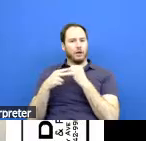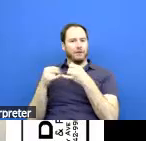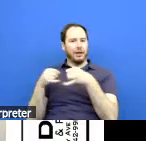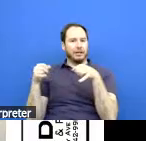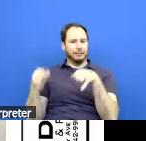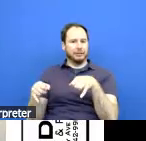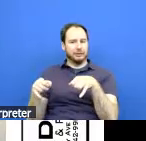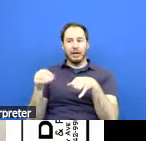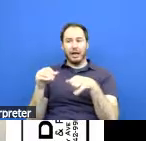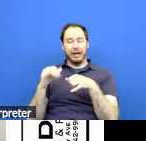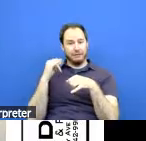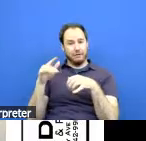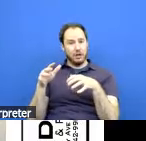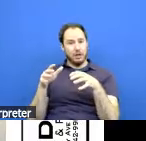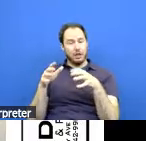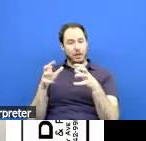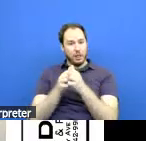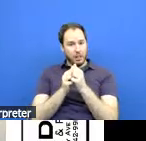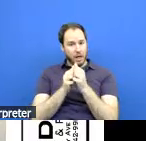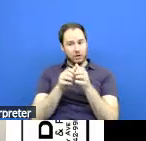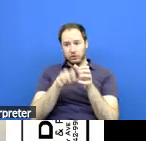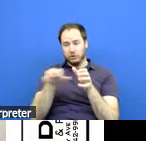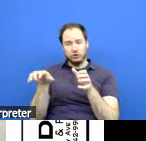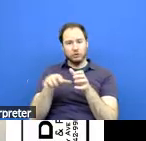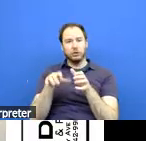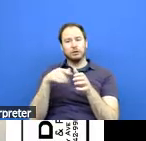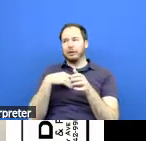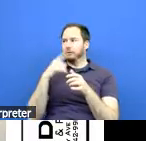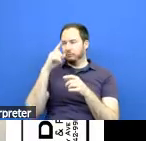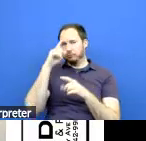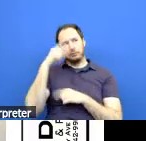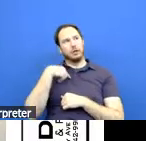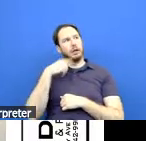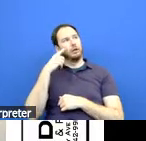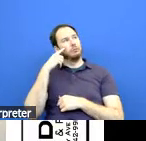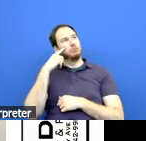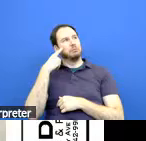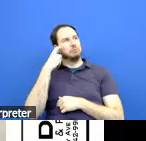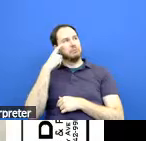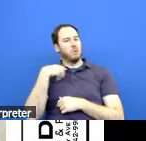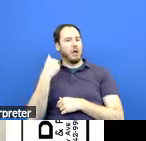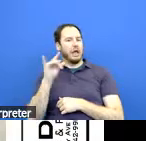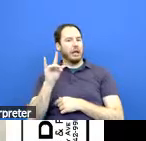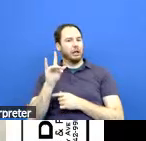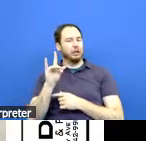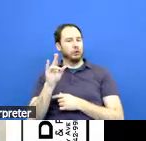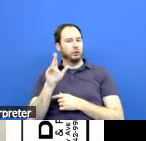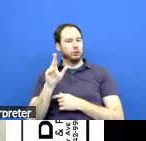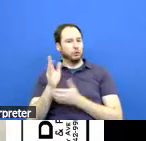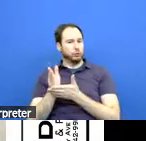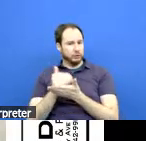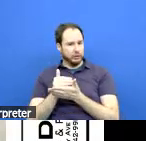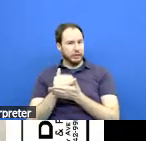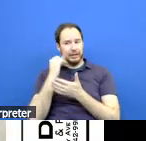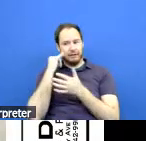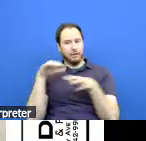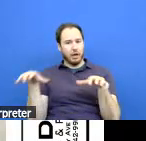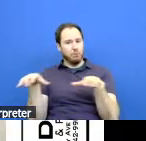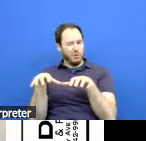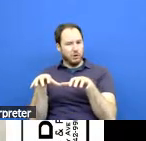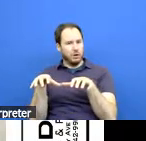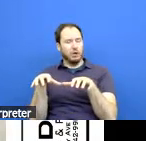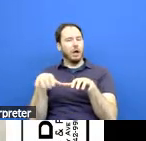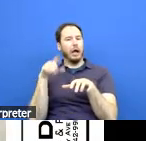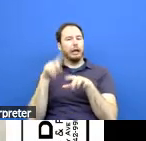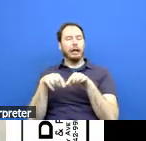idea of clustering is I start with my conventional plan and it says I can fit 18 units. I now push them closer together. I can't then